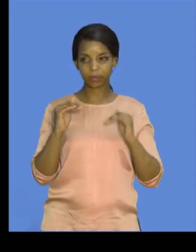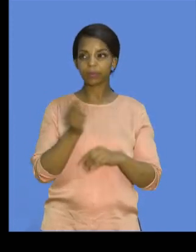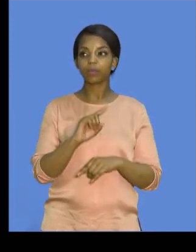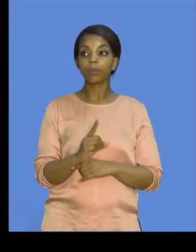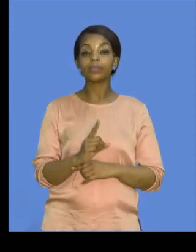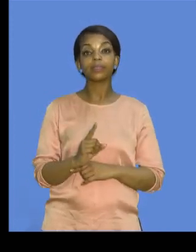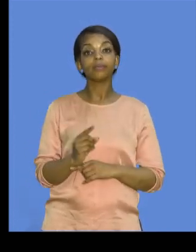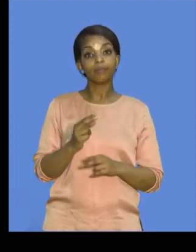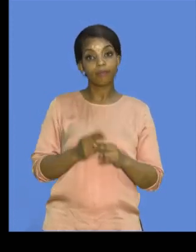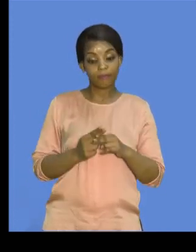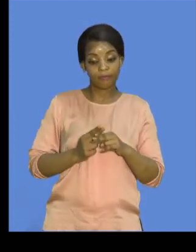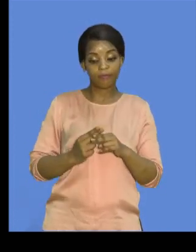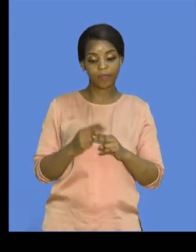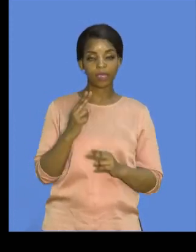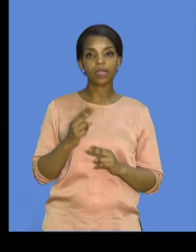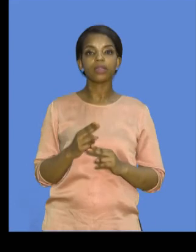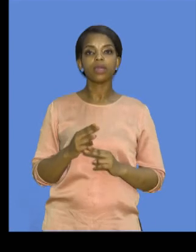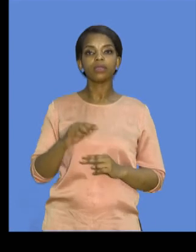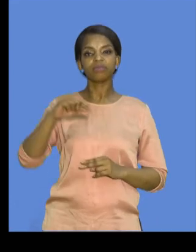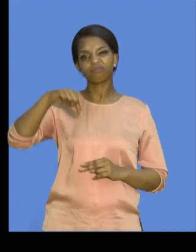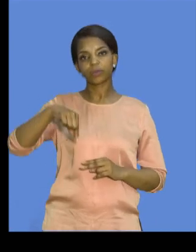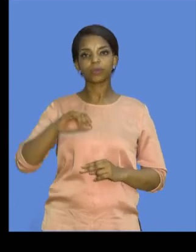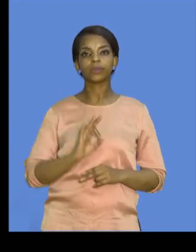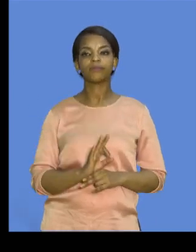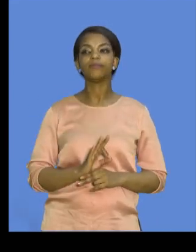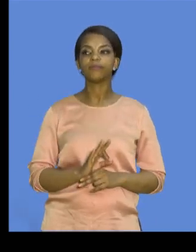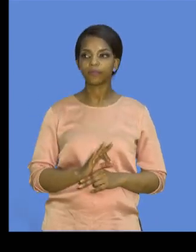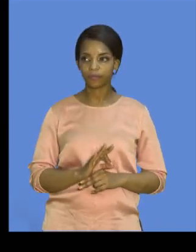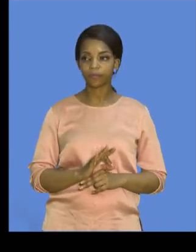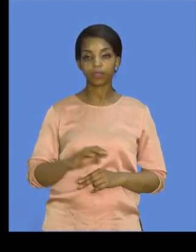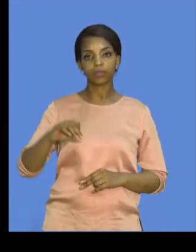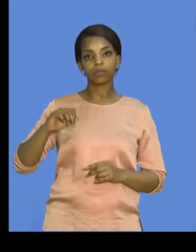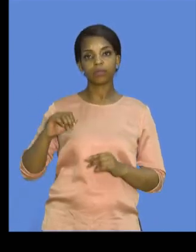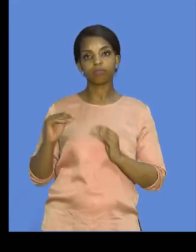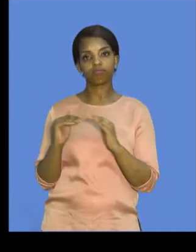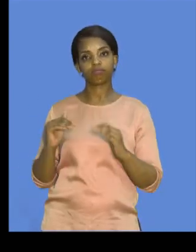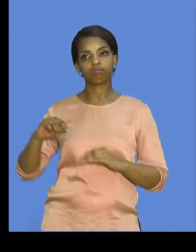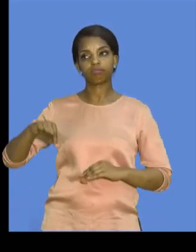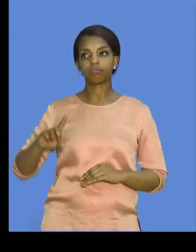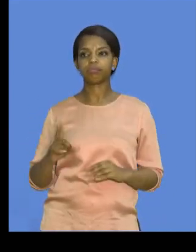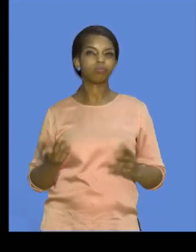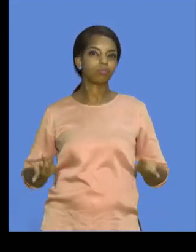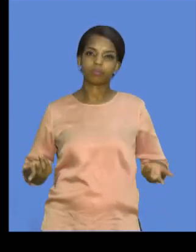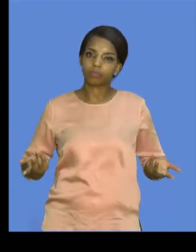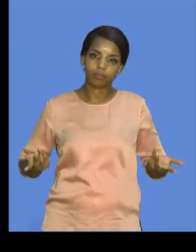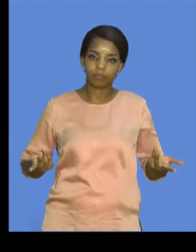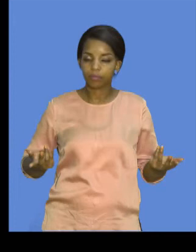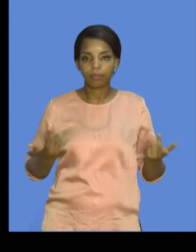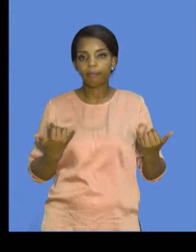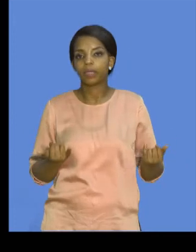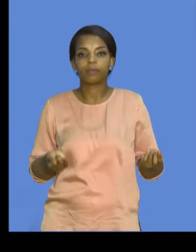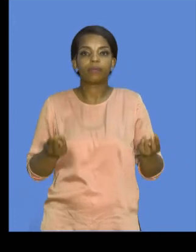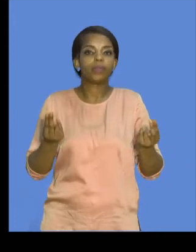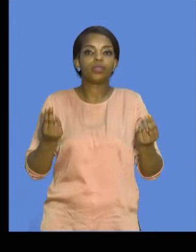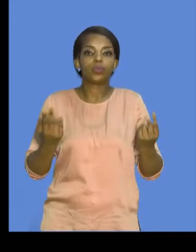charge. So the final charge is actually the new charge, right? In this case, the new charge, if we consider Q1, that